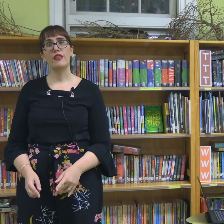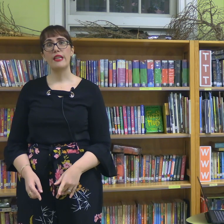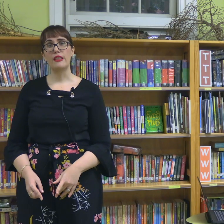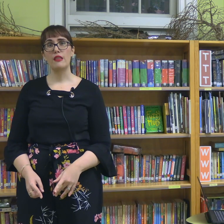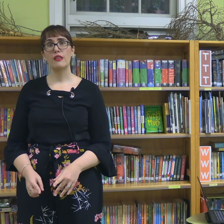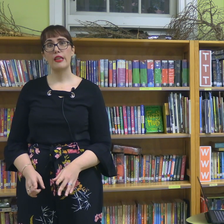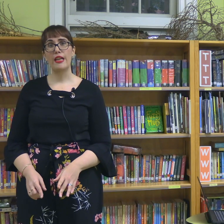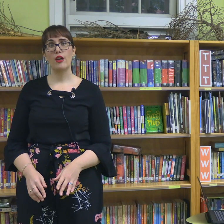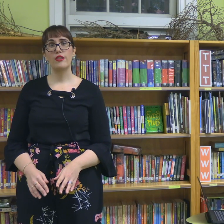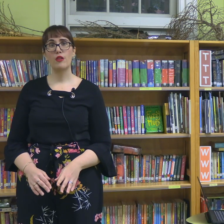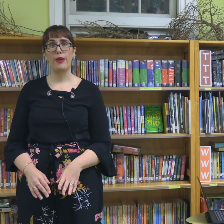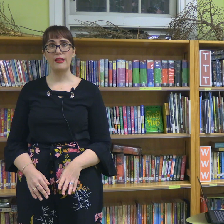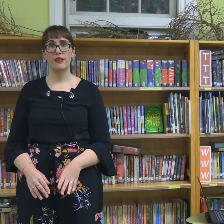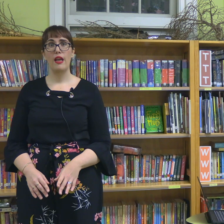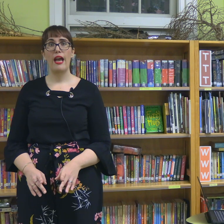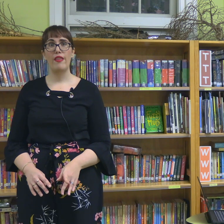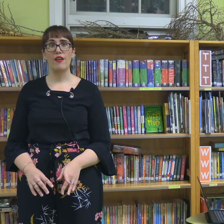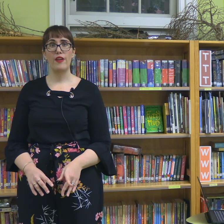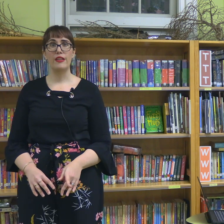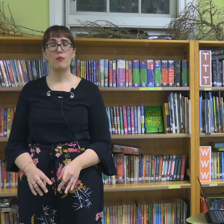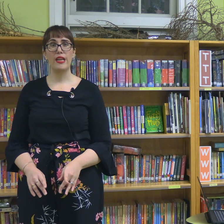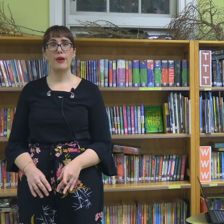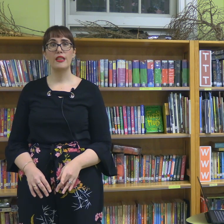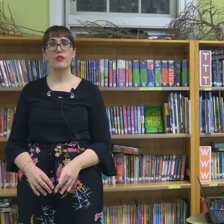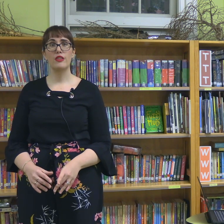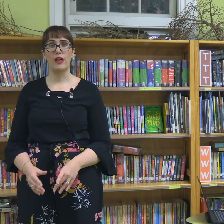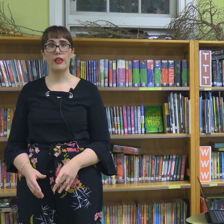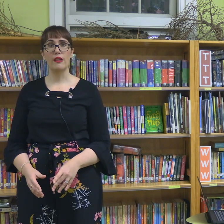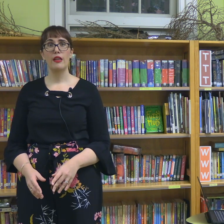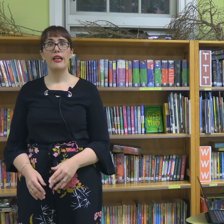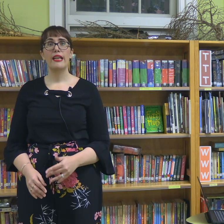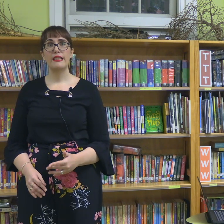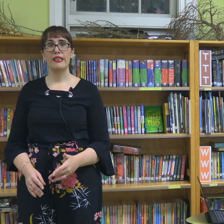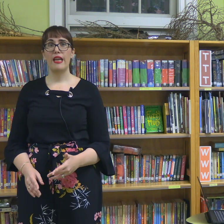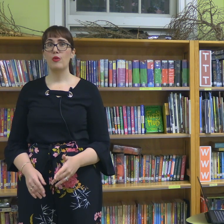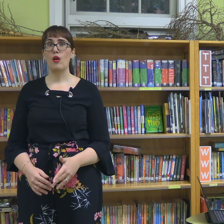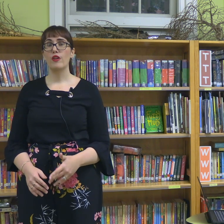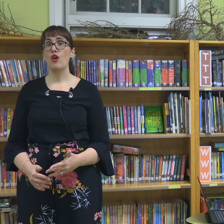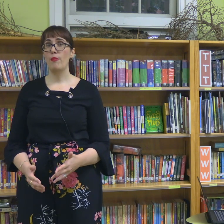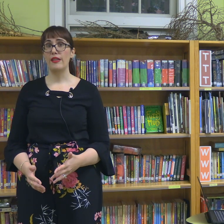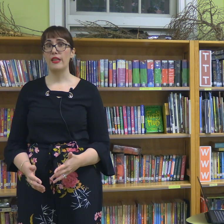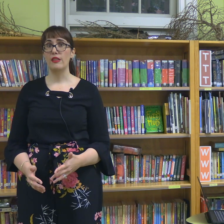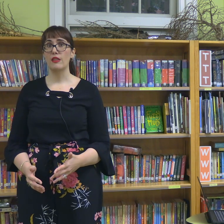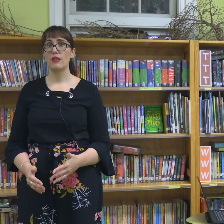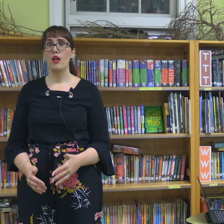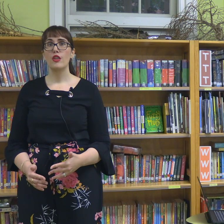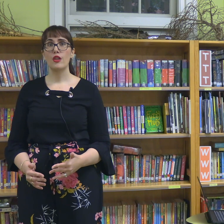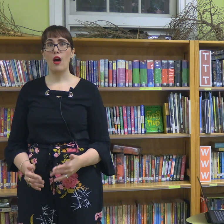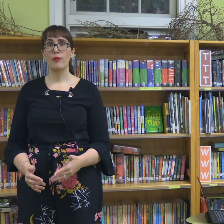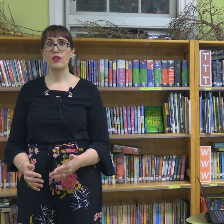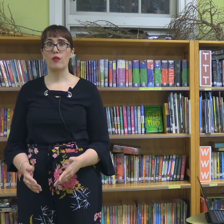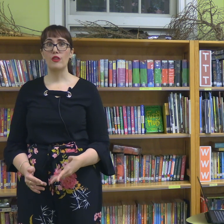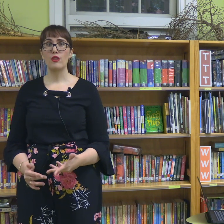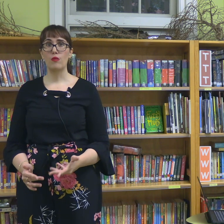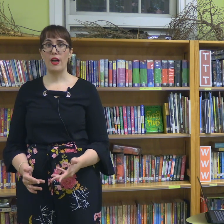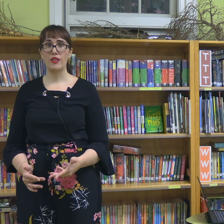I think the sentence, cane toads are a pest and they are found in many parts of Australia, is an example of a compound sentence, so